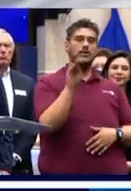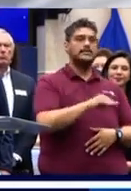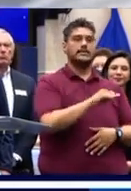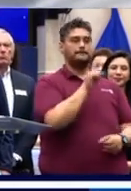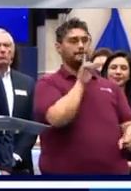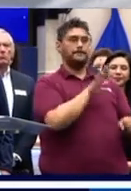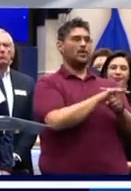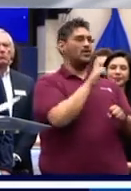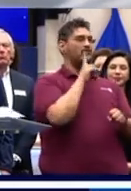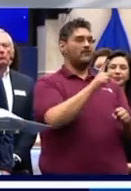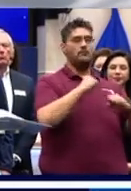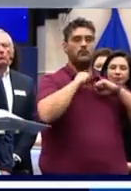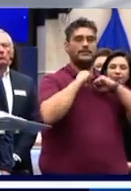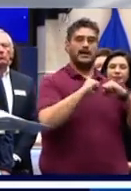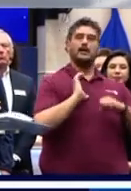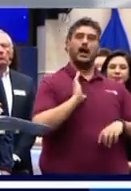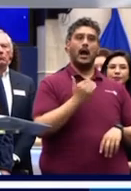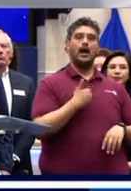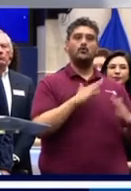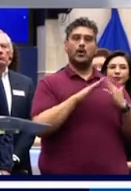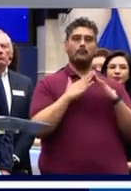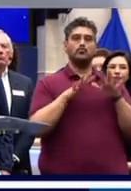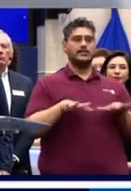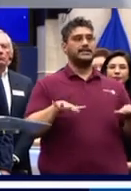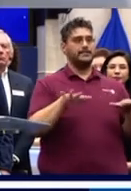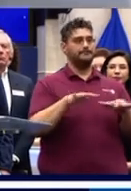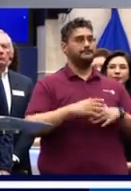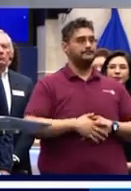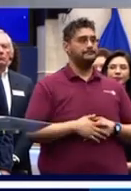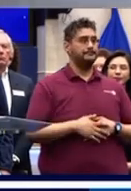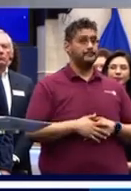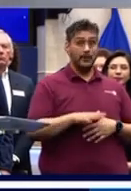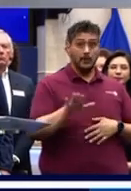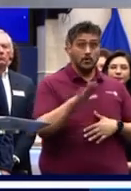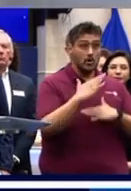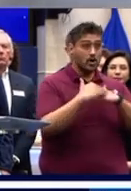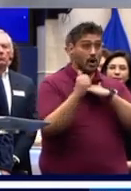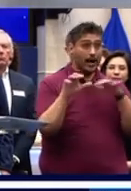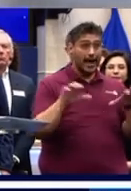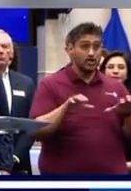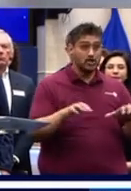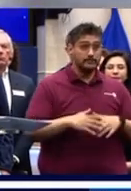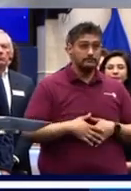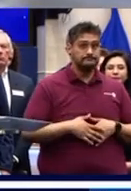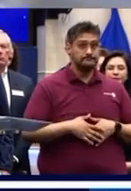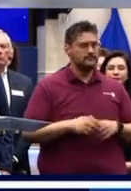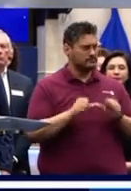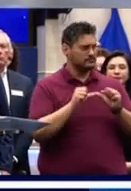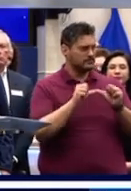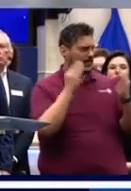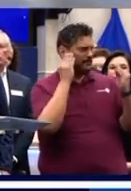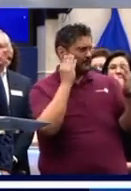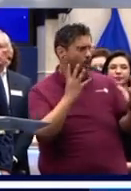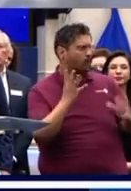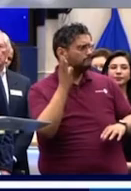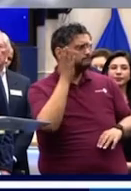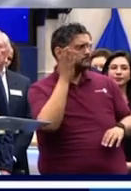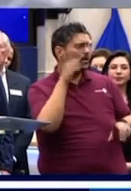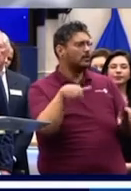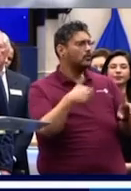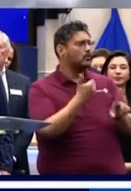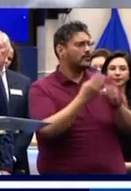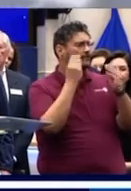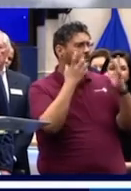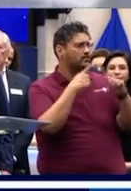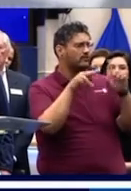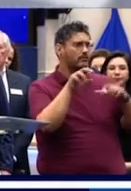committed to protecting our communities. Here's your call to action. Stay informed with trusted news and official